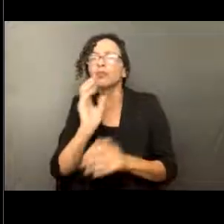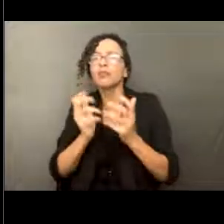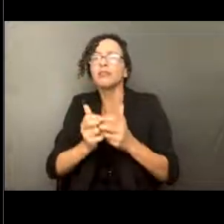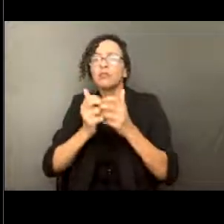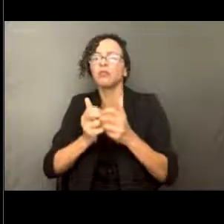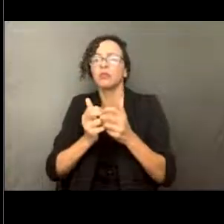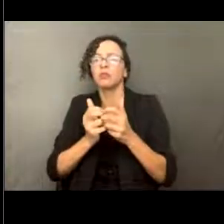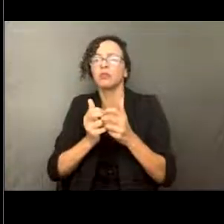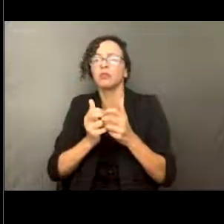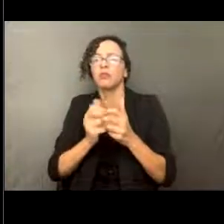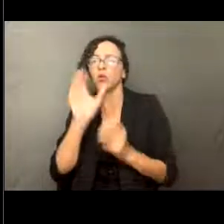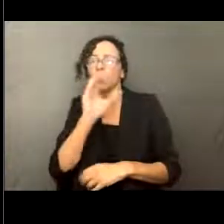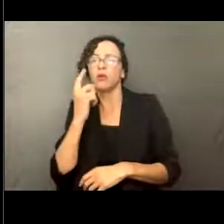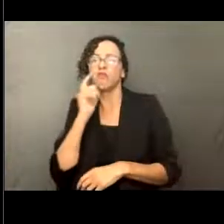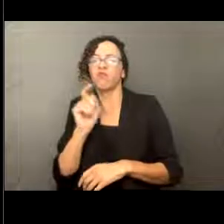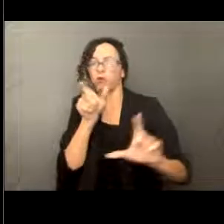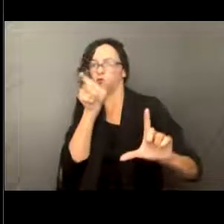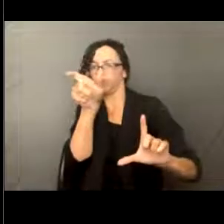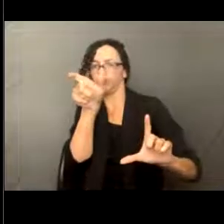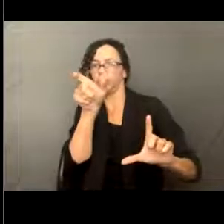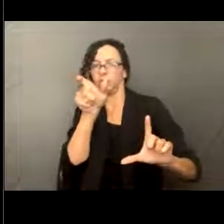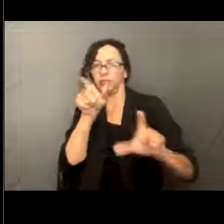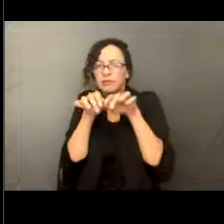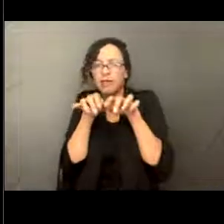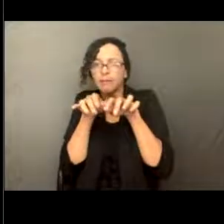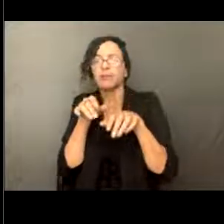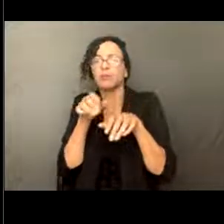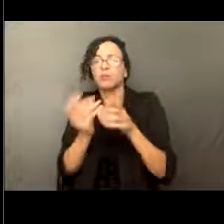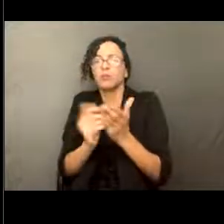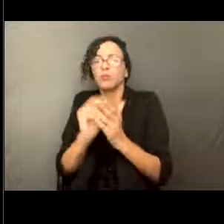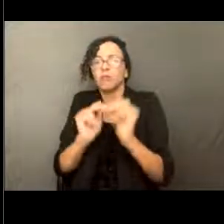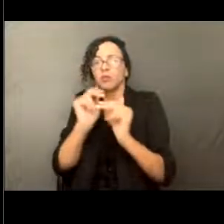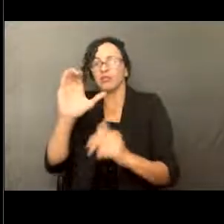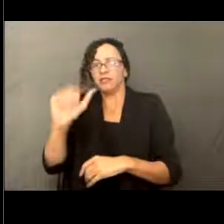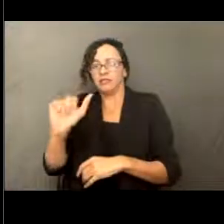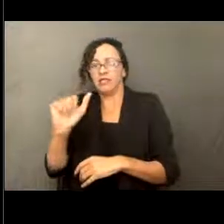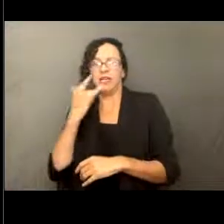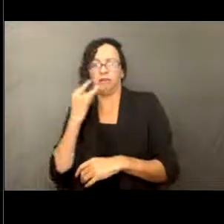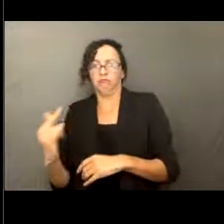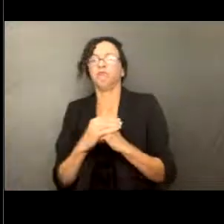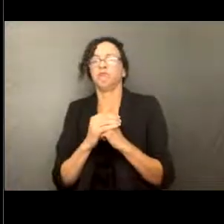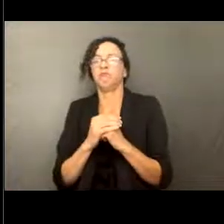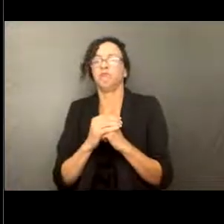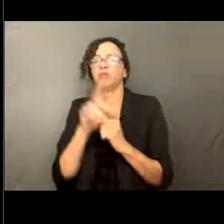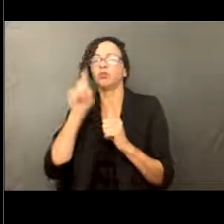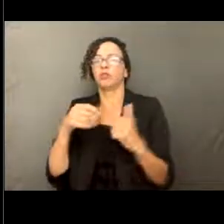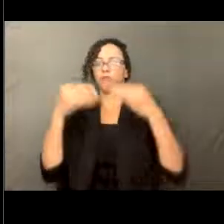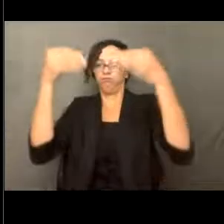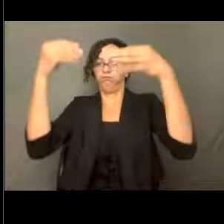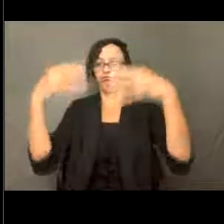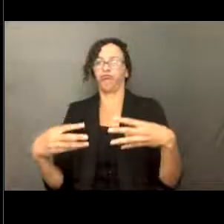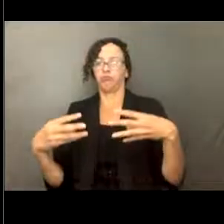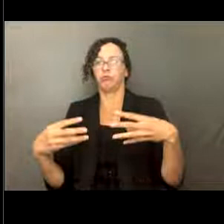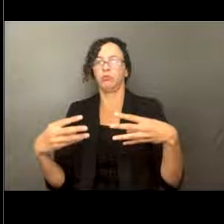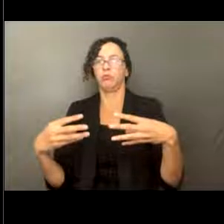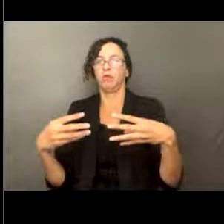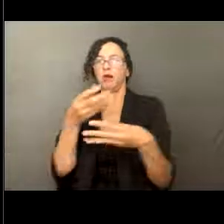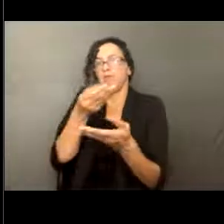CA. It should come up and it will show you a breakdown of the money that we've received in California, formula